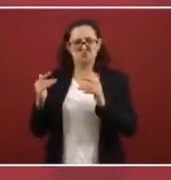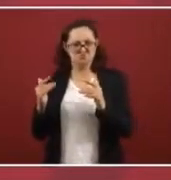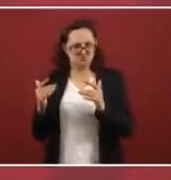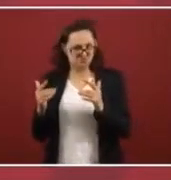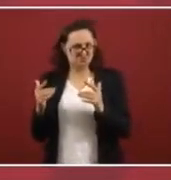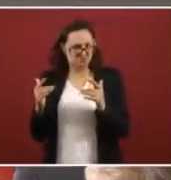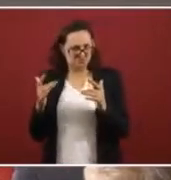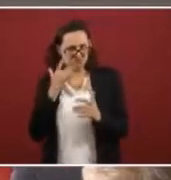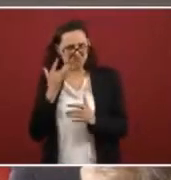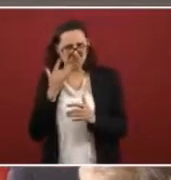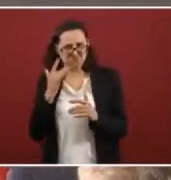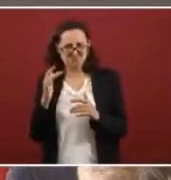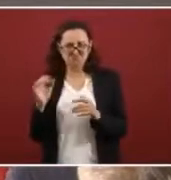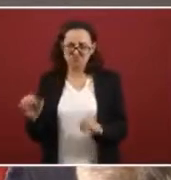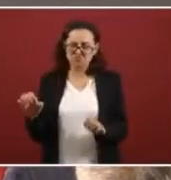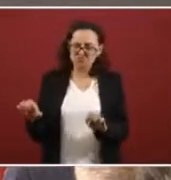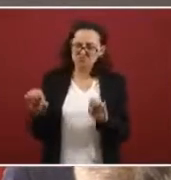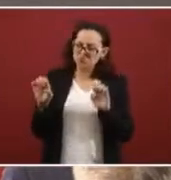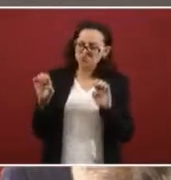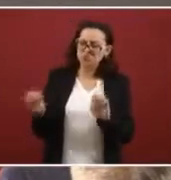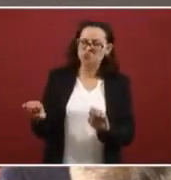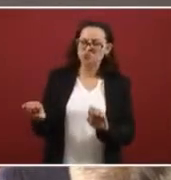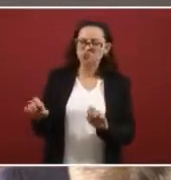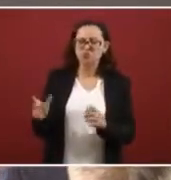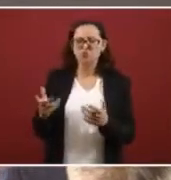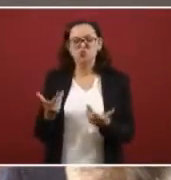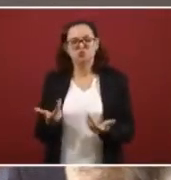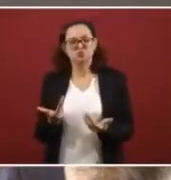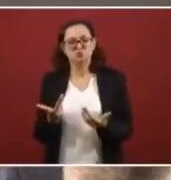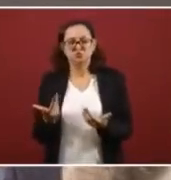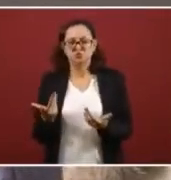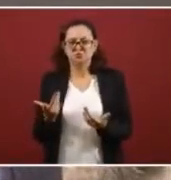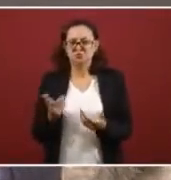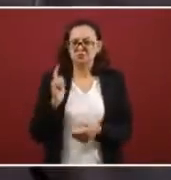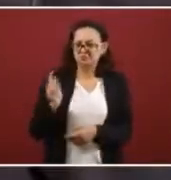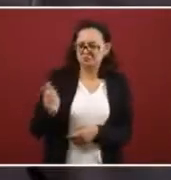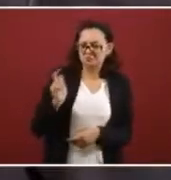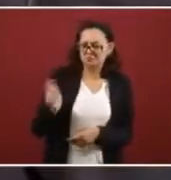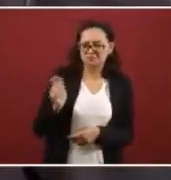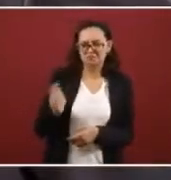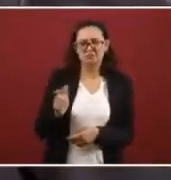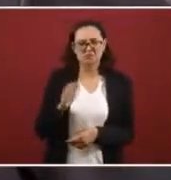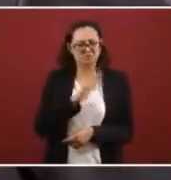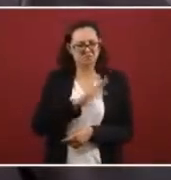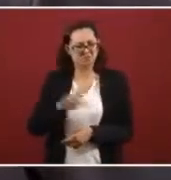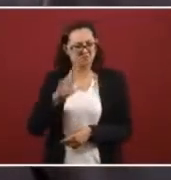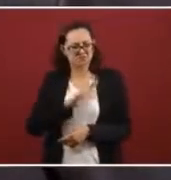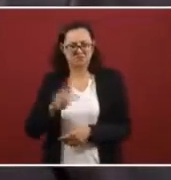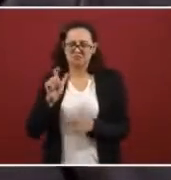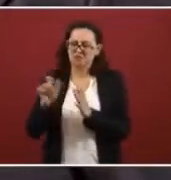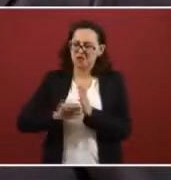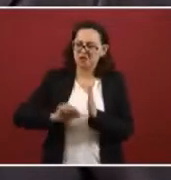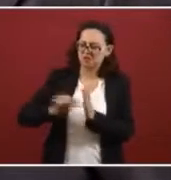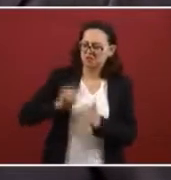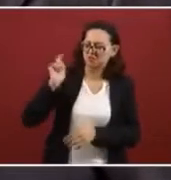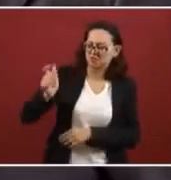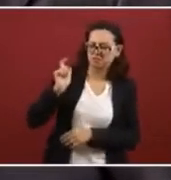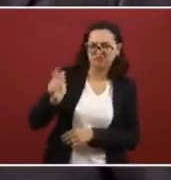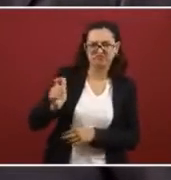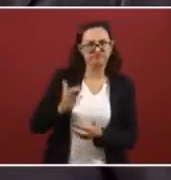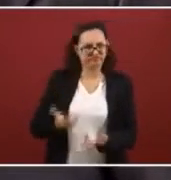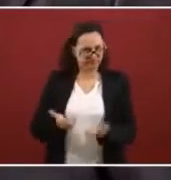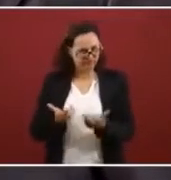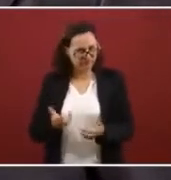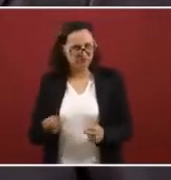They could be in a good economic level. They have good income. And they charge quite a